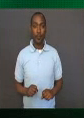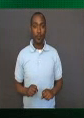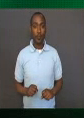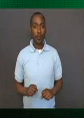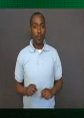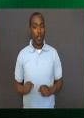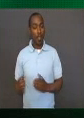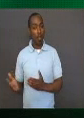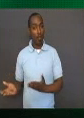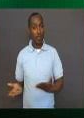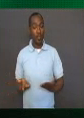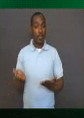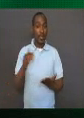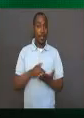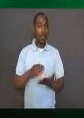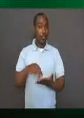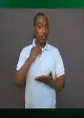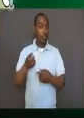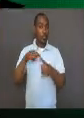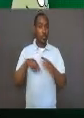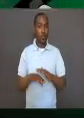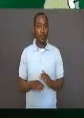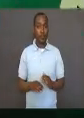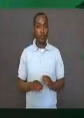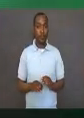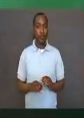Let's get back to our lesson.